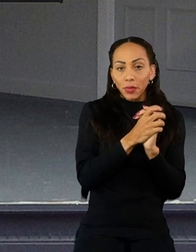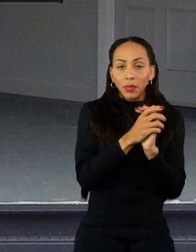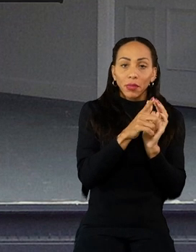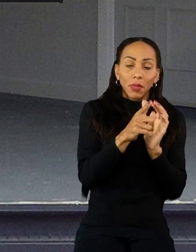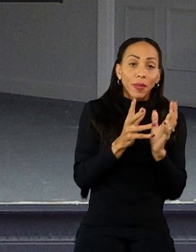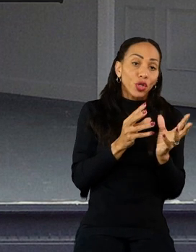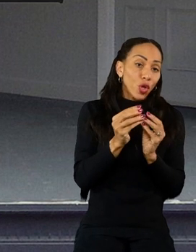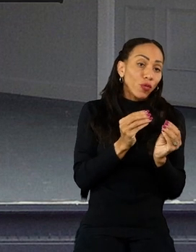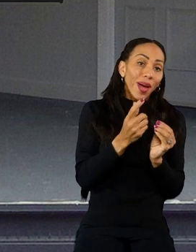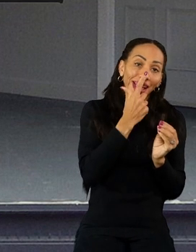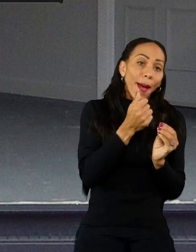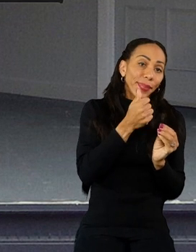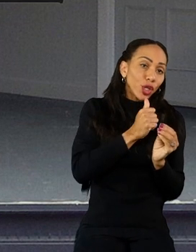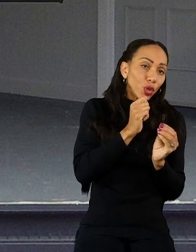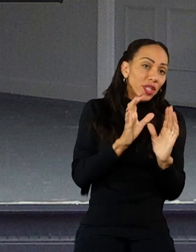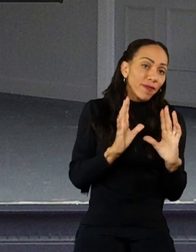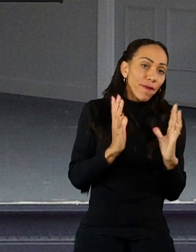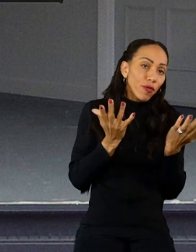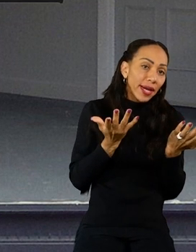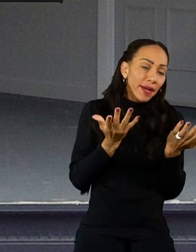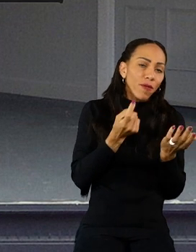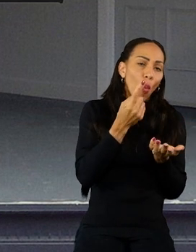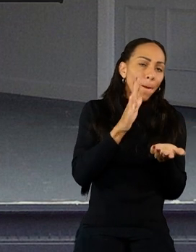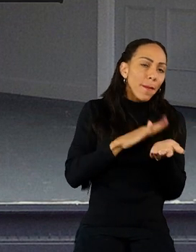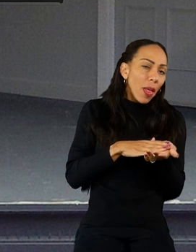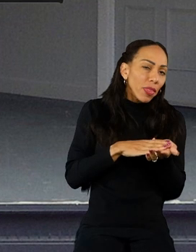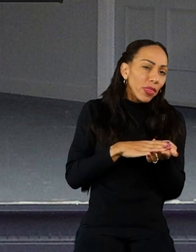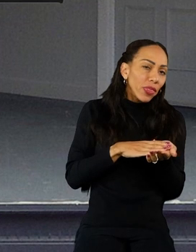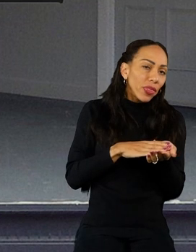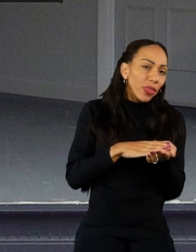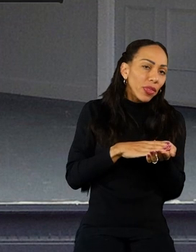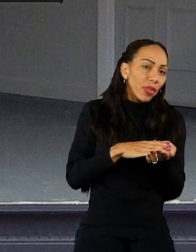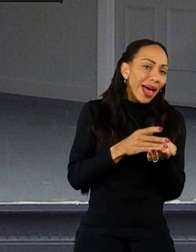Kong, the software itself can be used for free